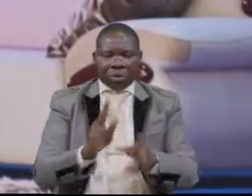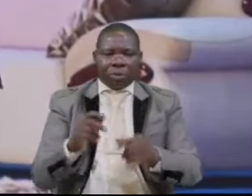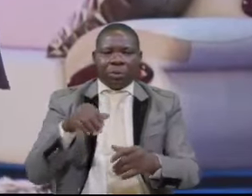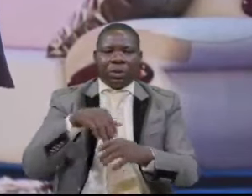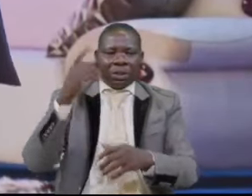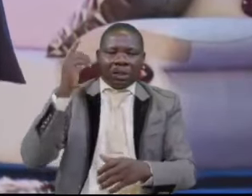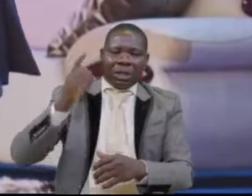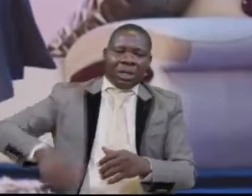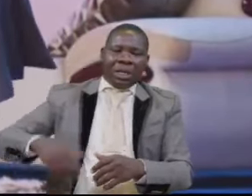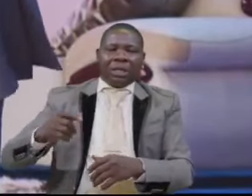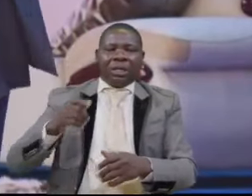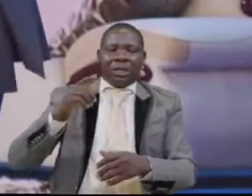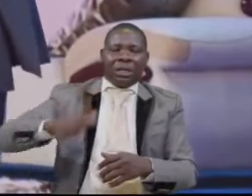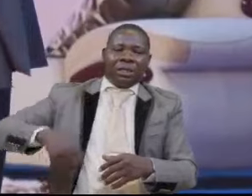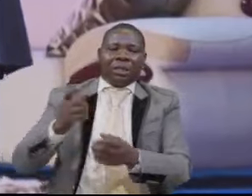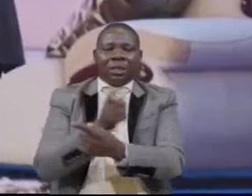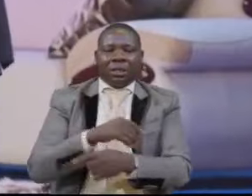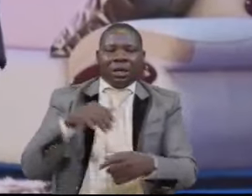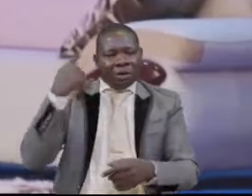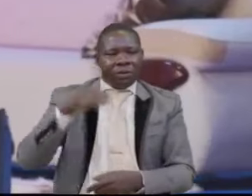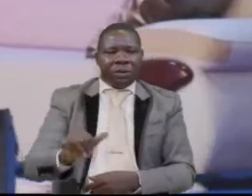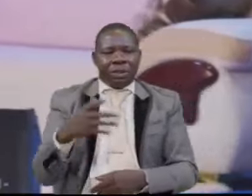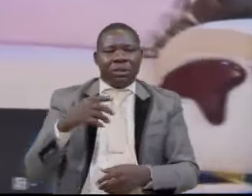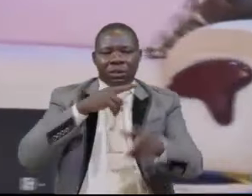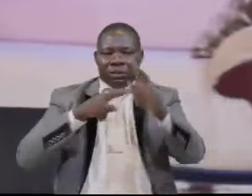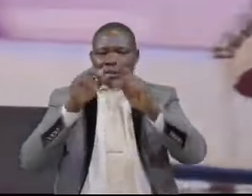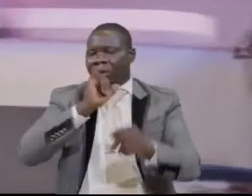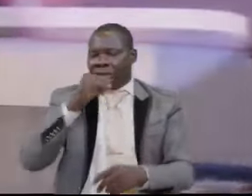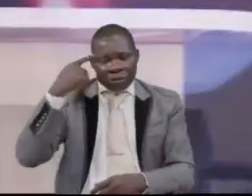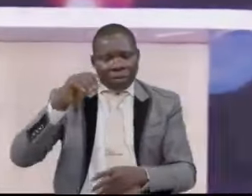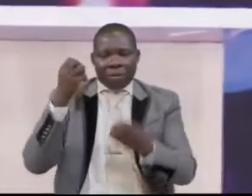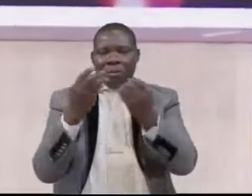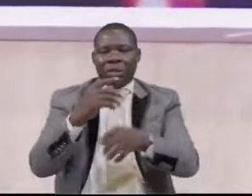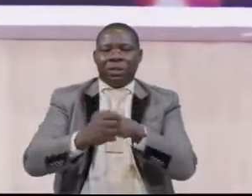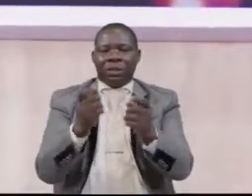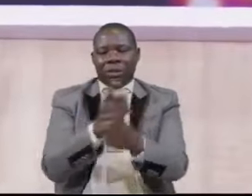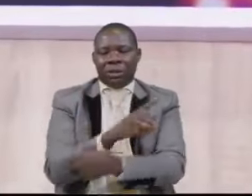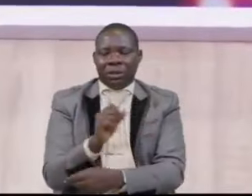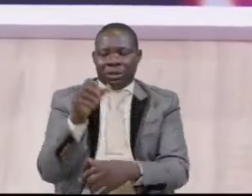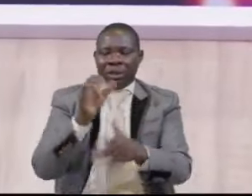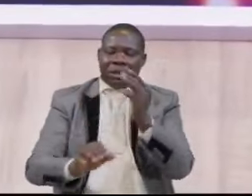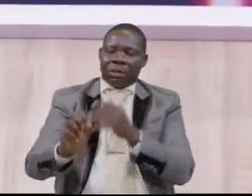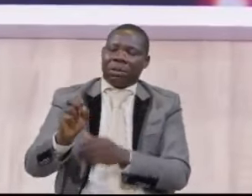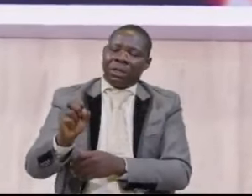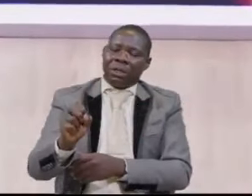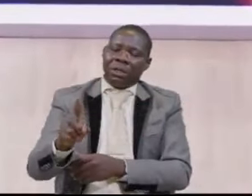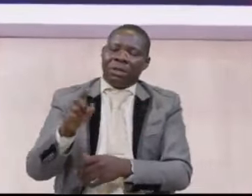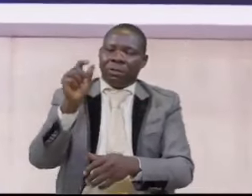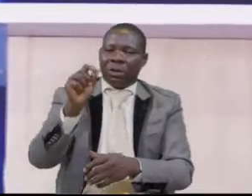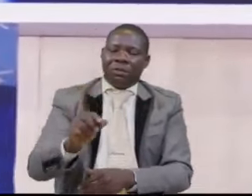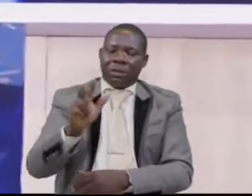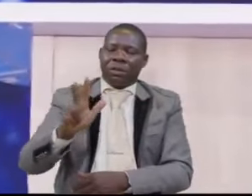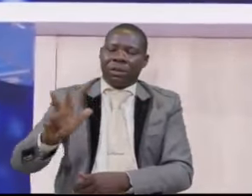is for many days. Let's look at chapter 11, and I'm reading from verse 32. Chapter 11, we're looking at